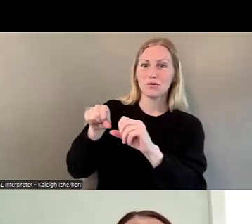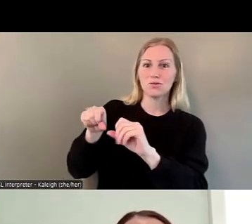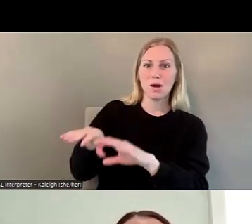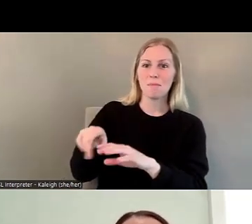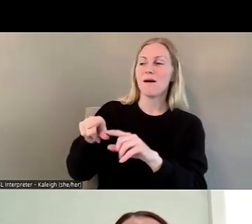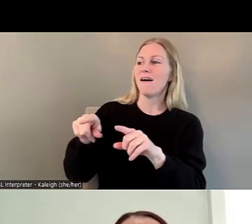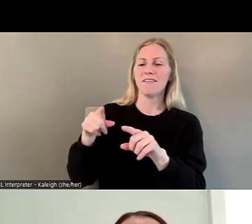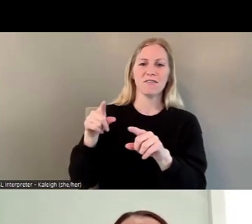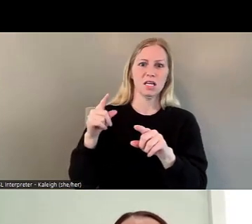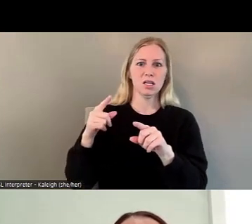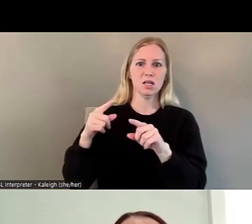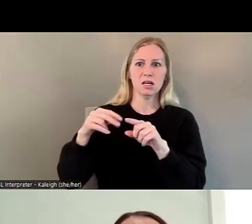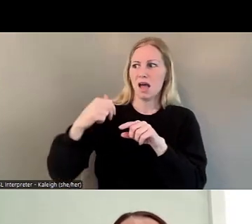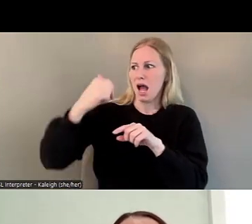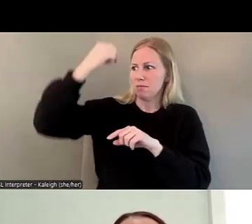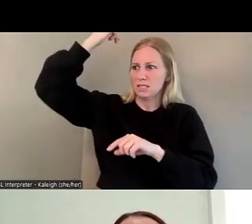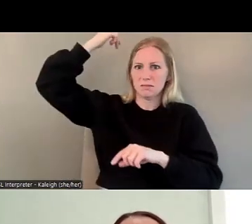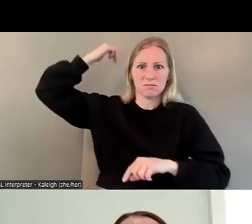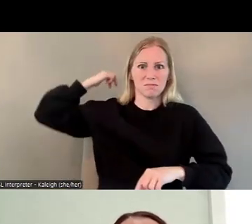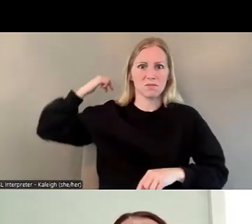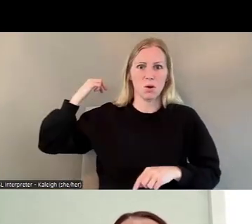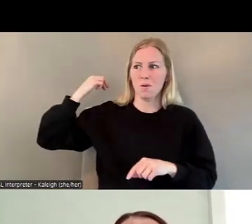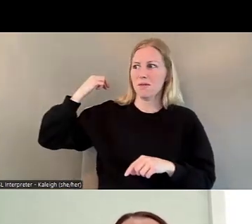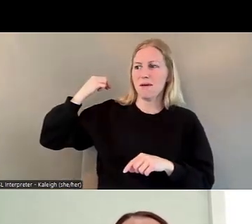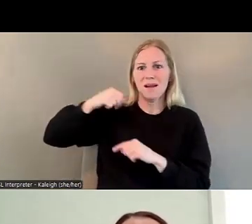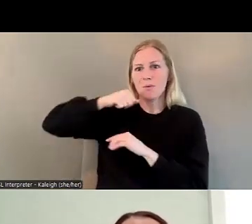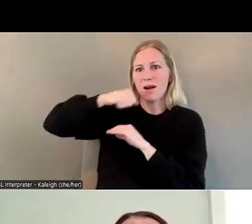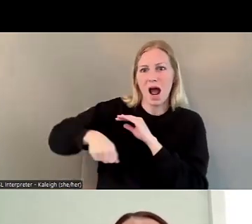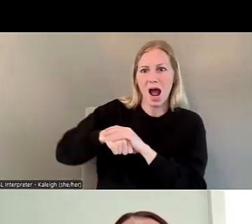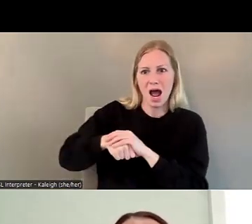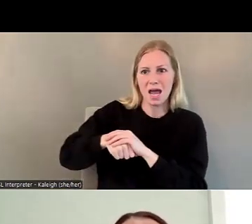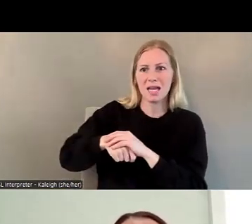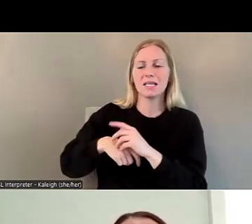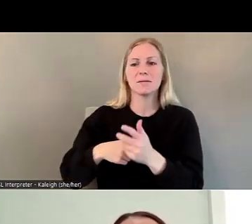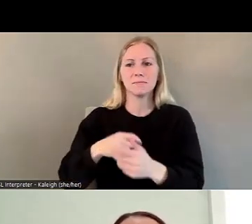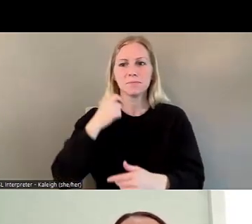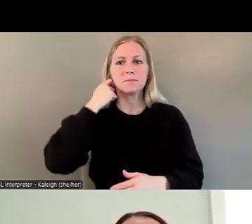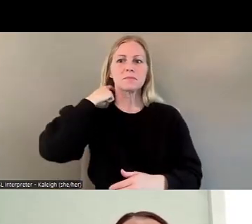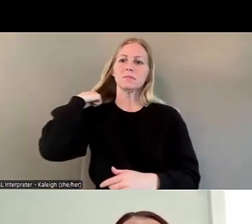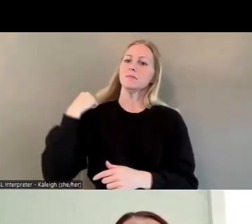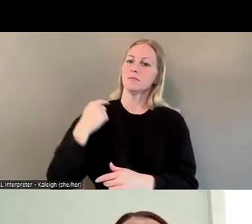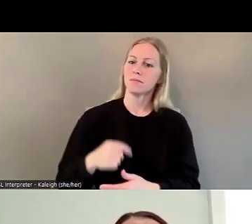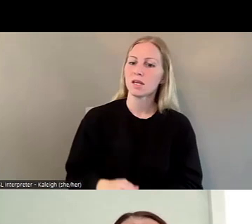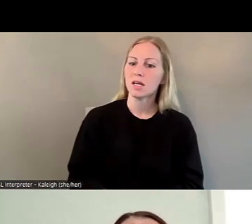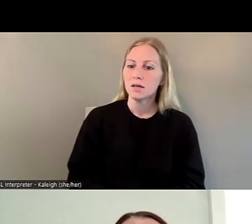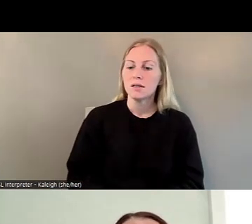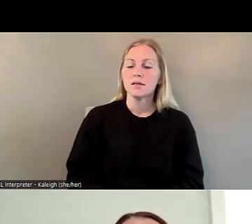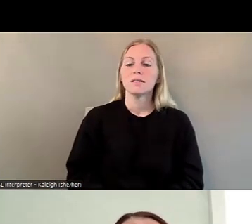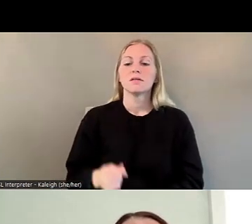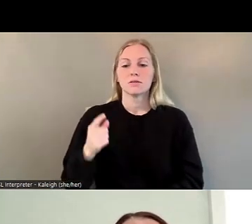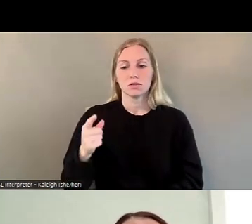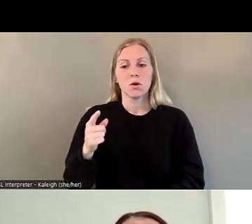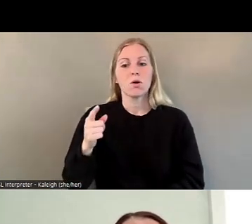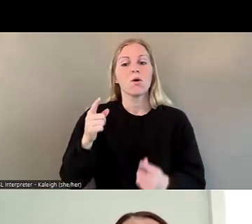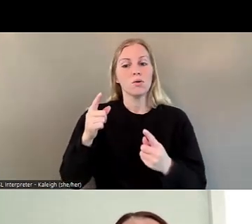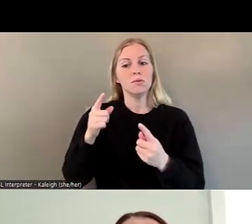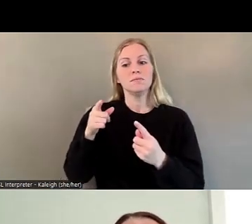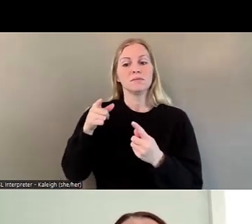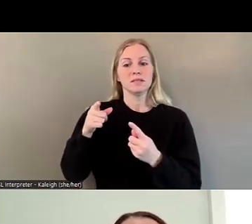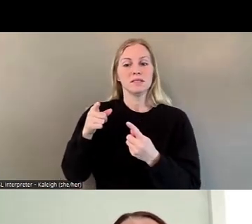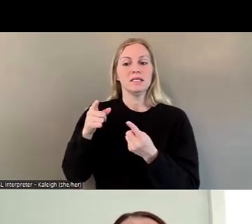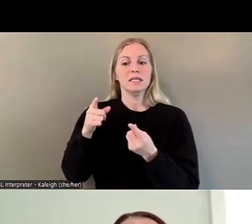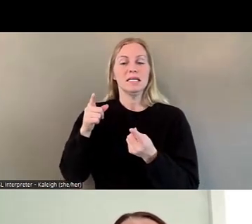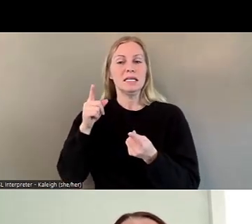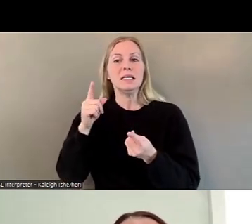that he was restrained and secluded, he would tell us that it hurt and his teachers fought. I assumed he meant that the staff were arguing amongst each